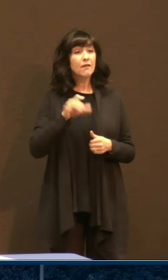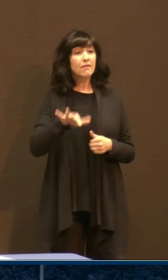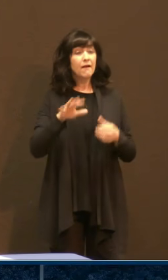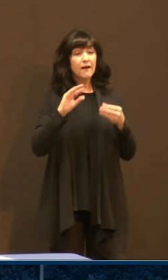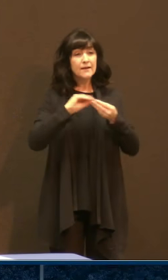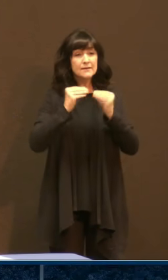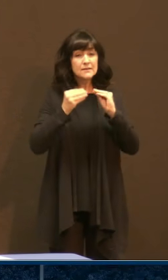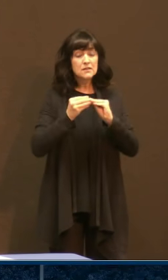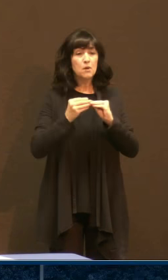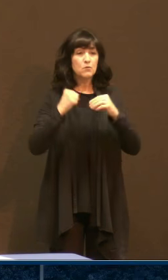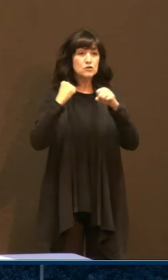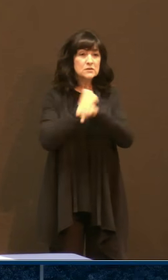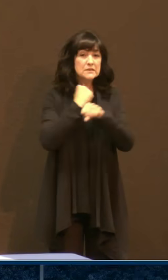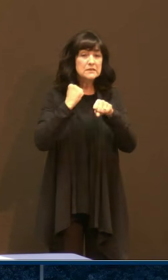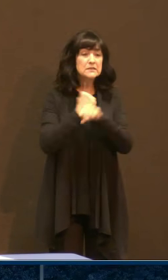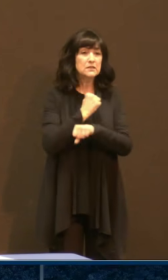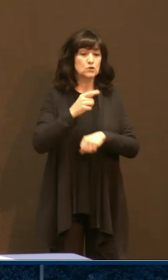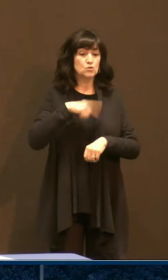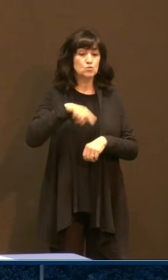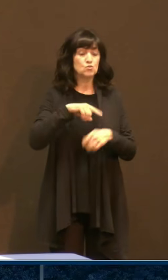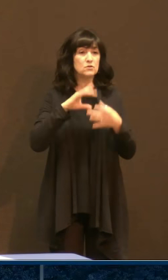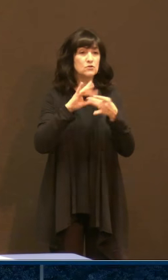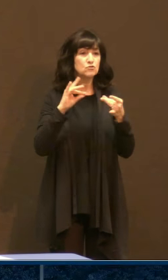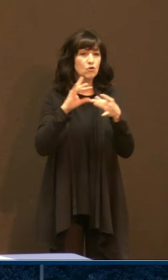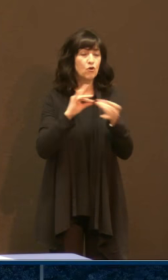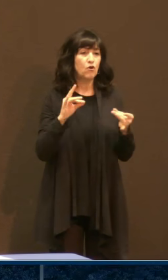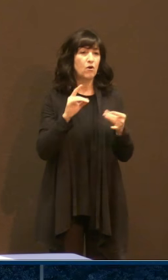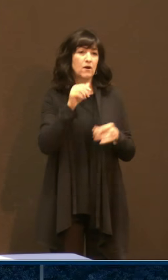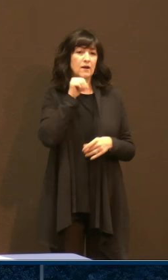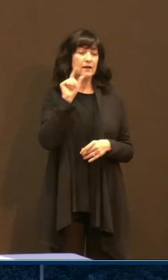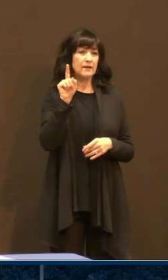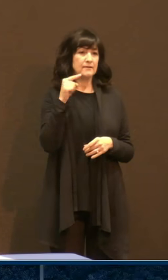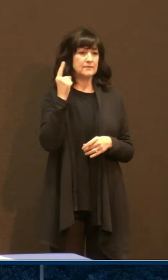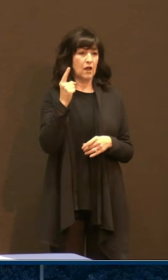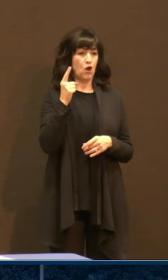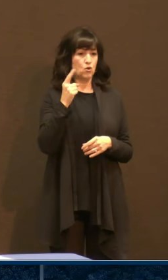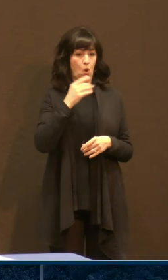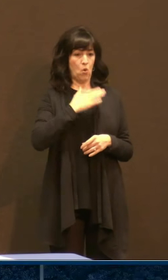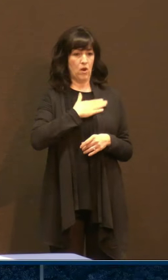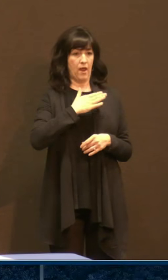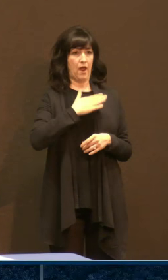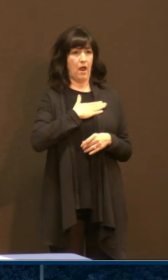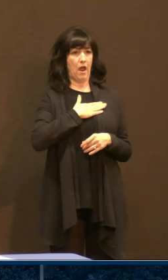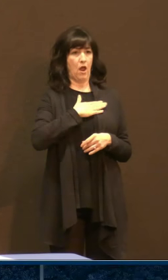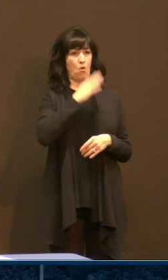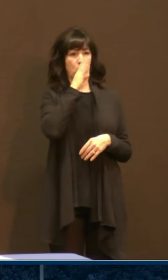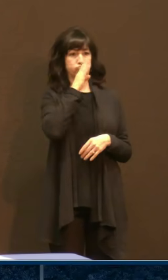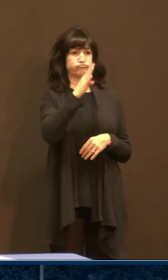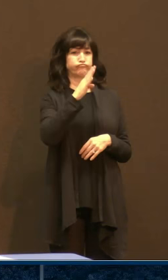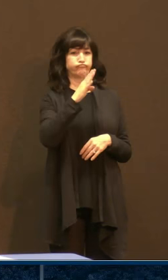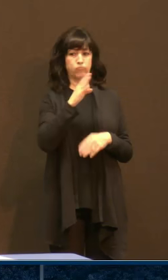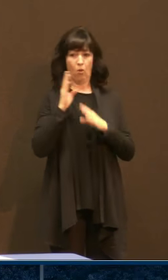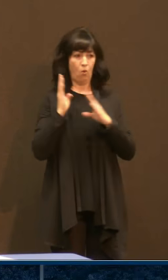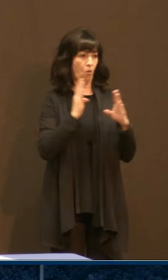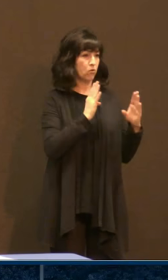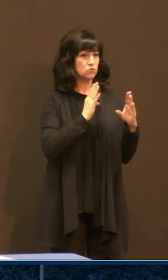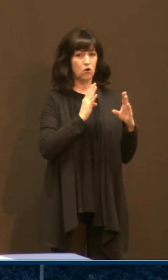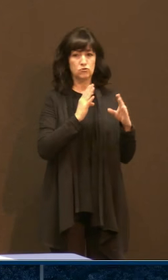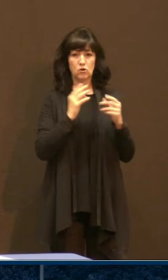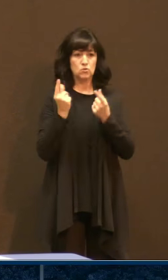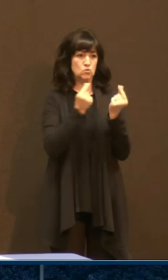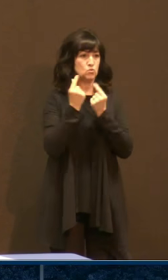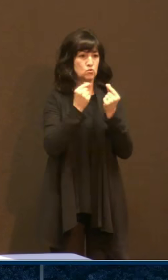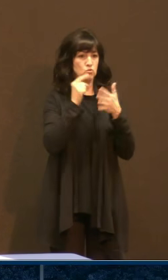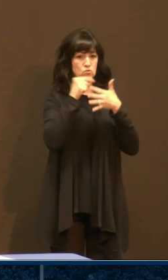the organizational structure of response. You know, my job is in part to